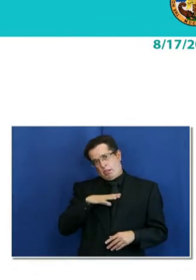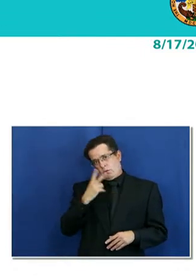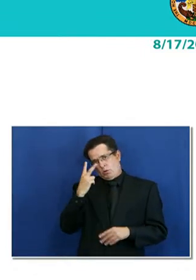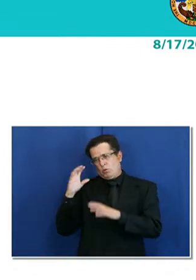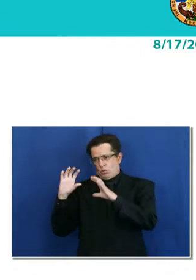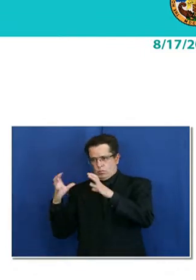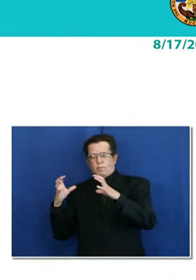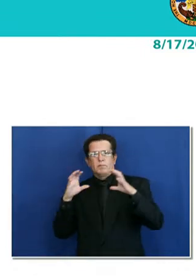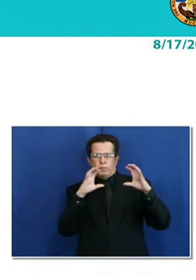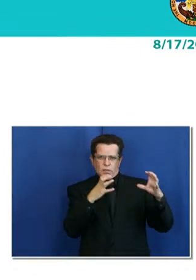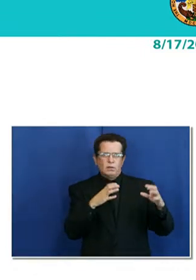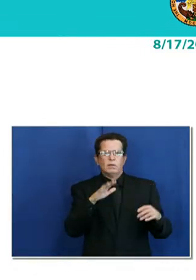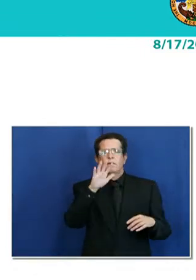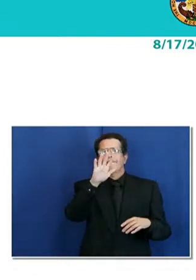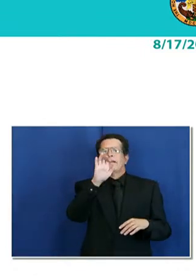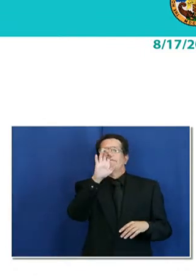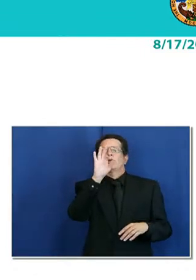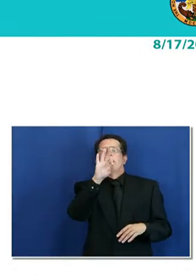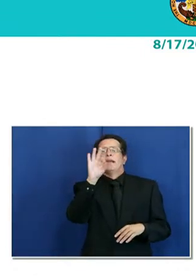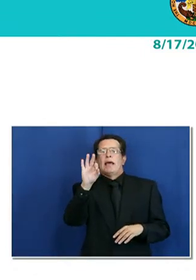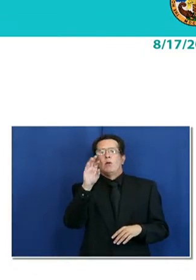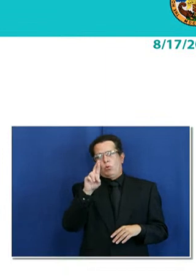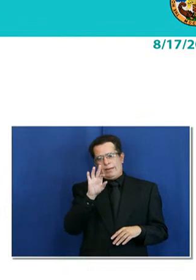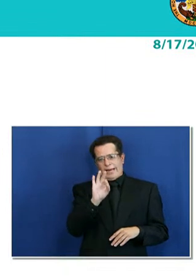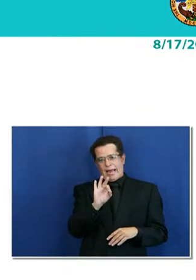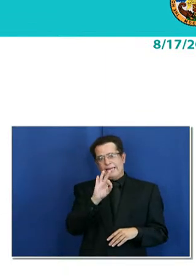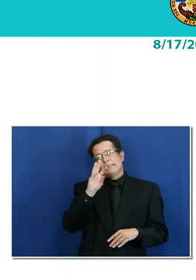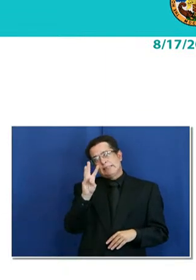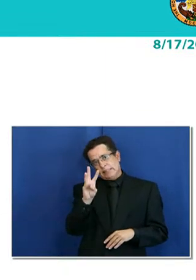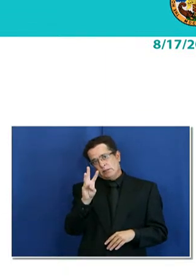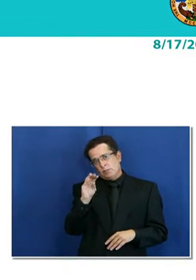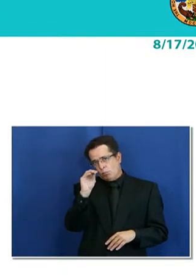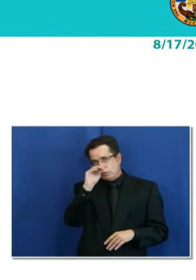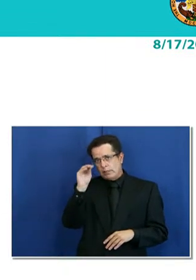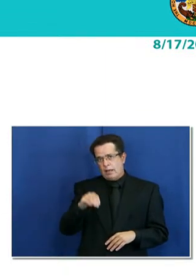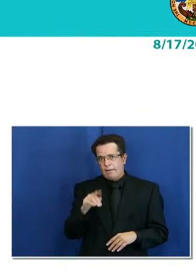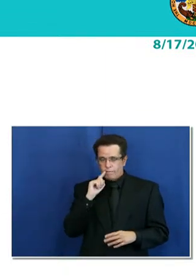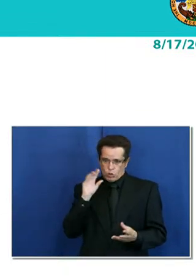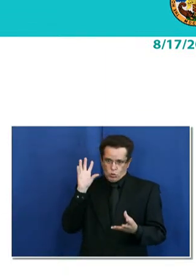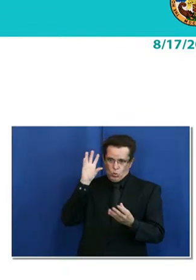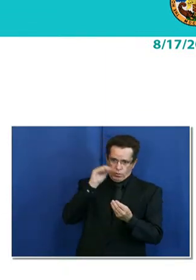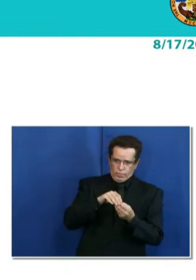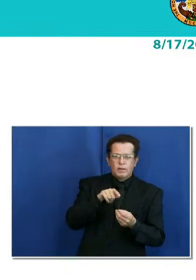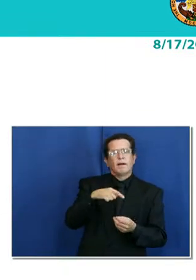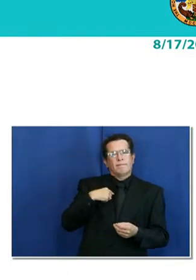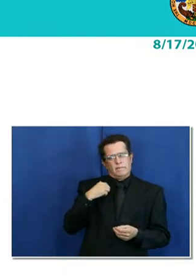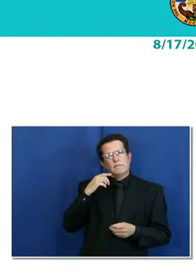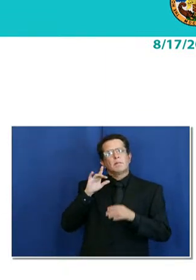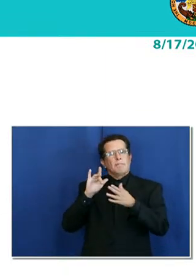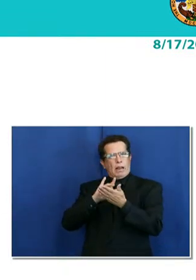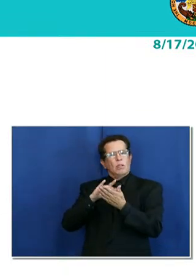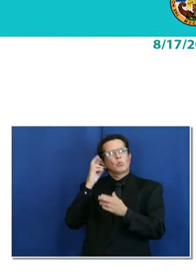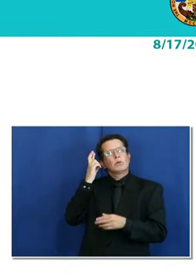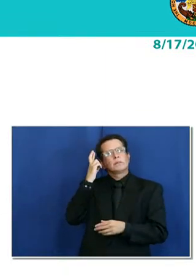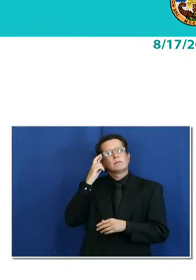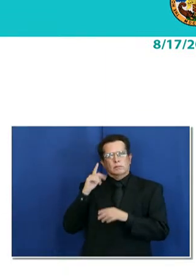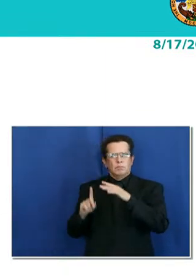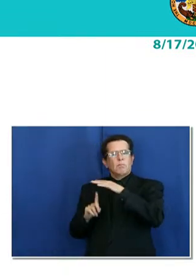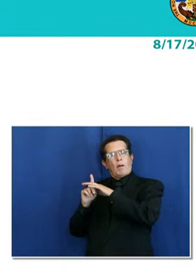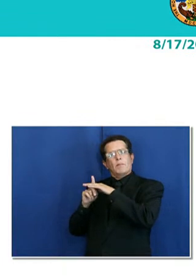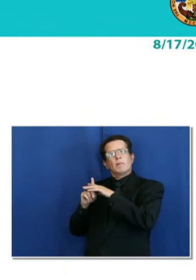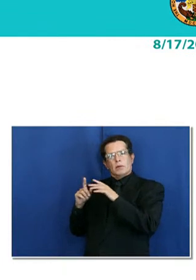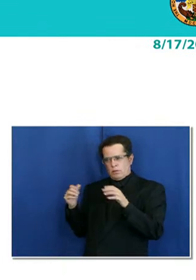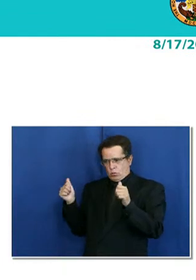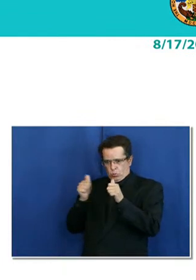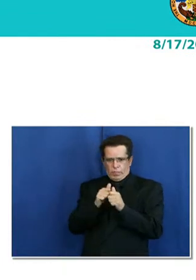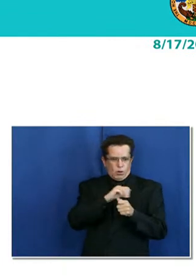and 599 or 96% of the total deaths had underlying medical conditions.